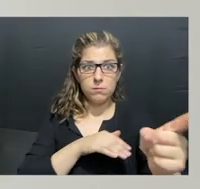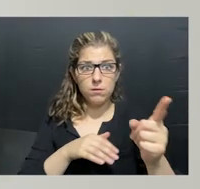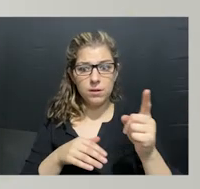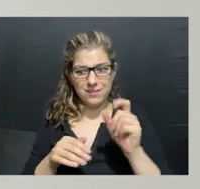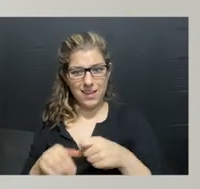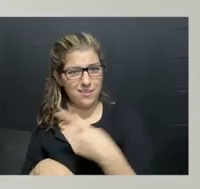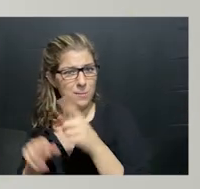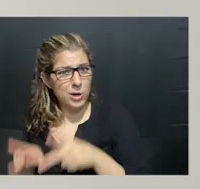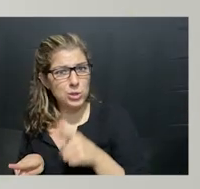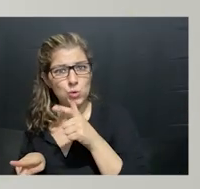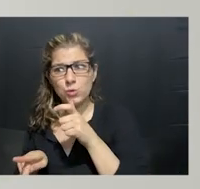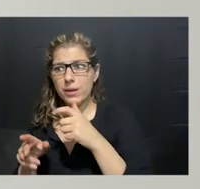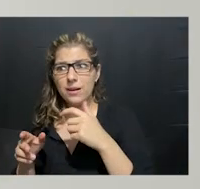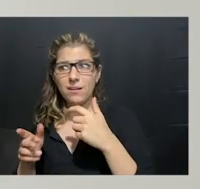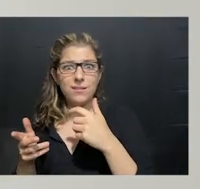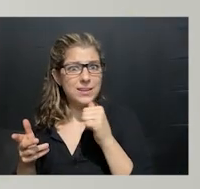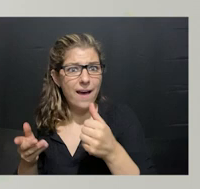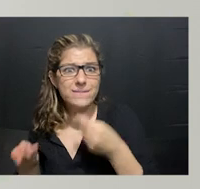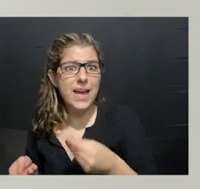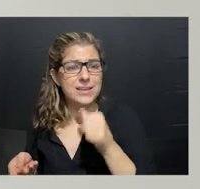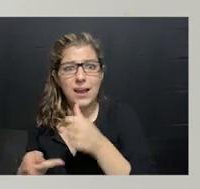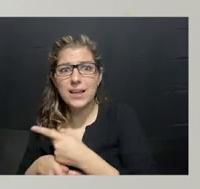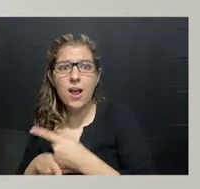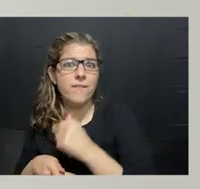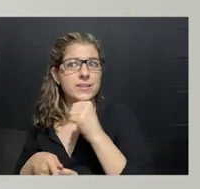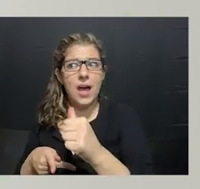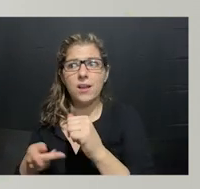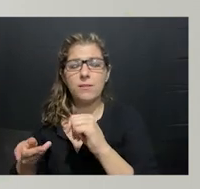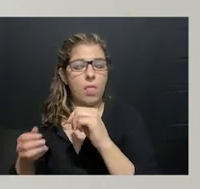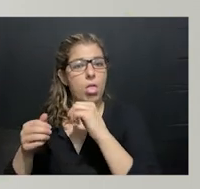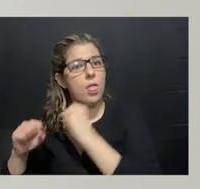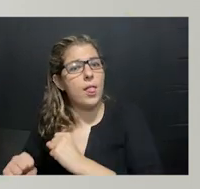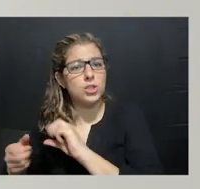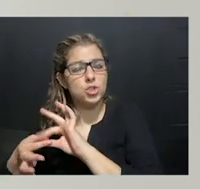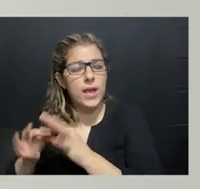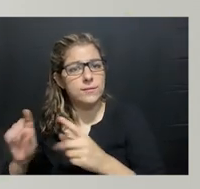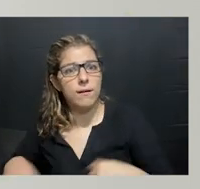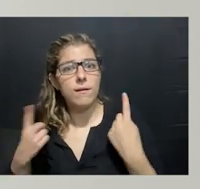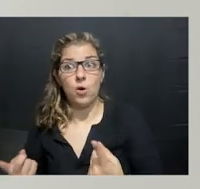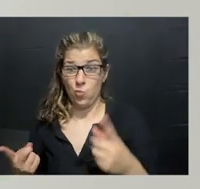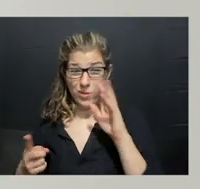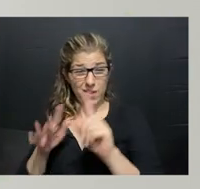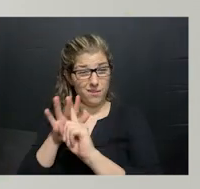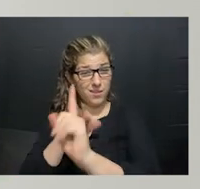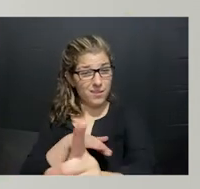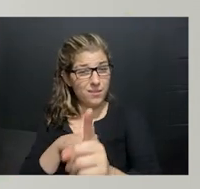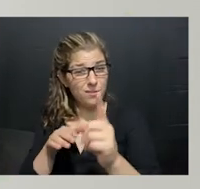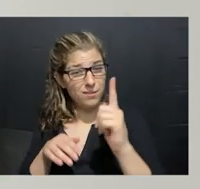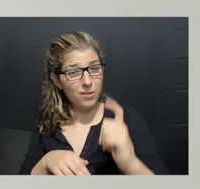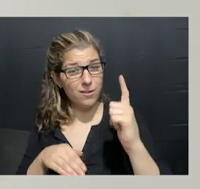moment. It's not possible, and it's irrational in our politics that we think that following the moment